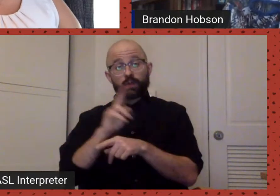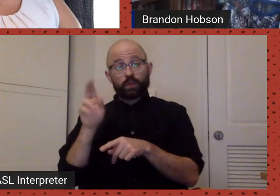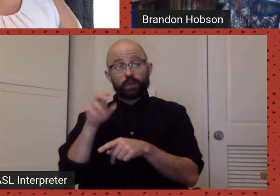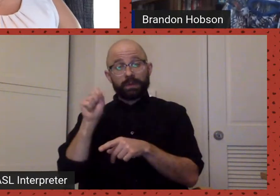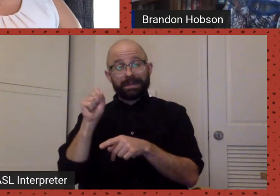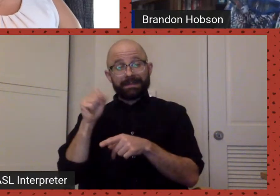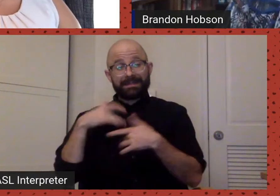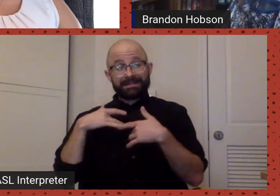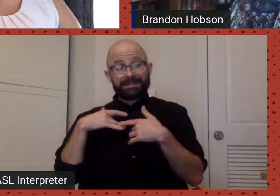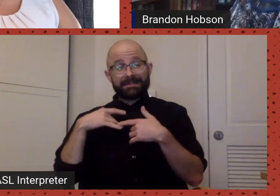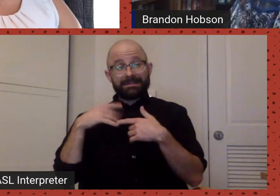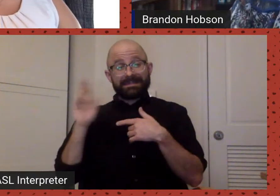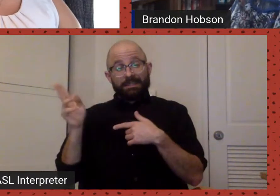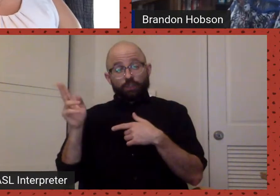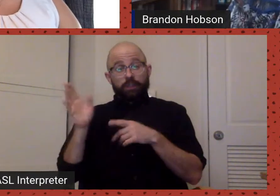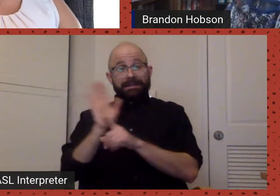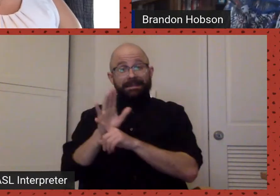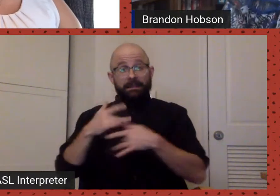right?